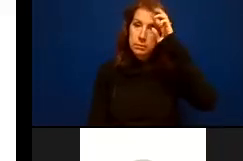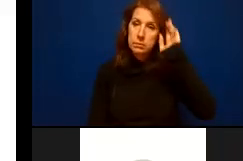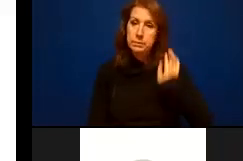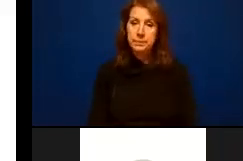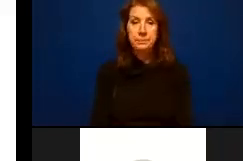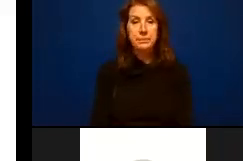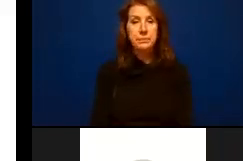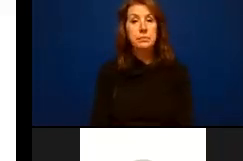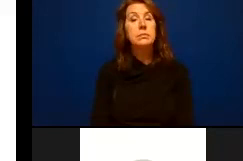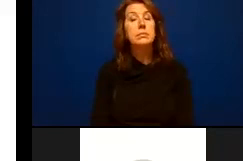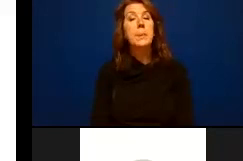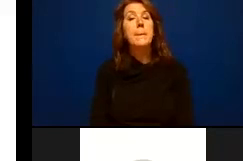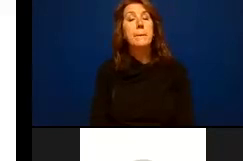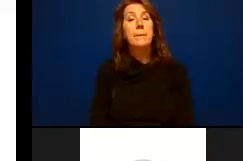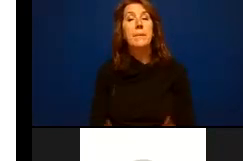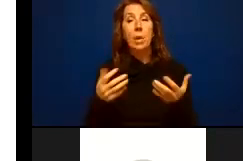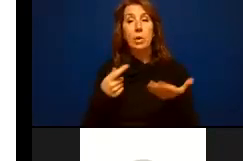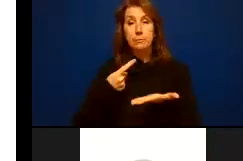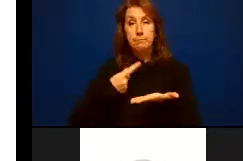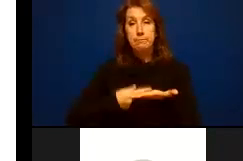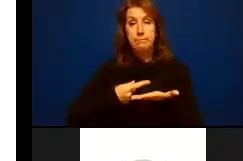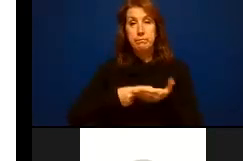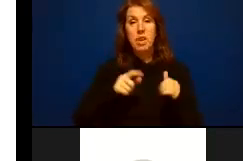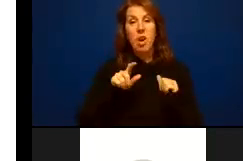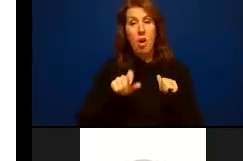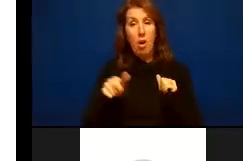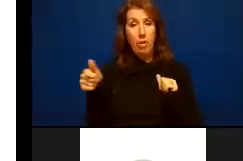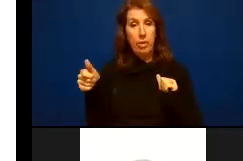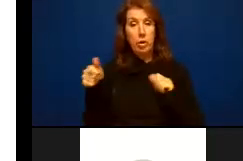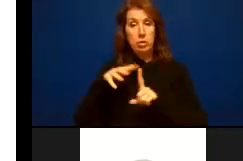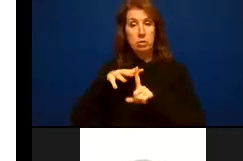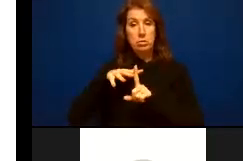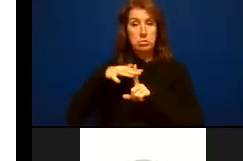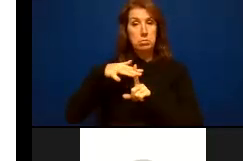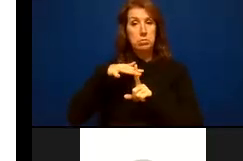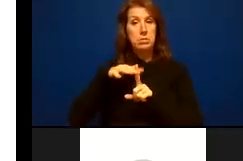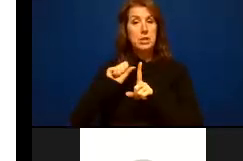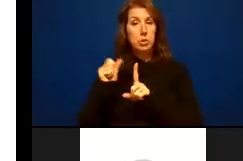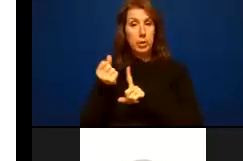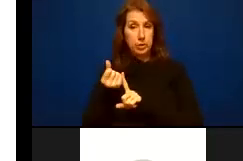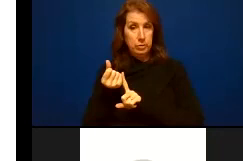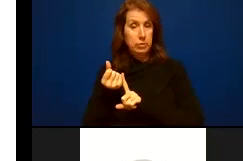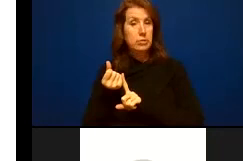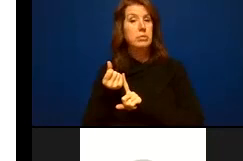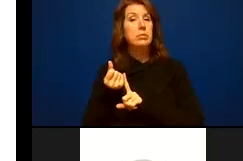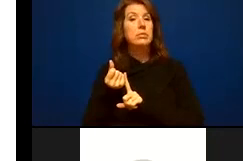I want to talk a little bit about some of these other contexts in which people have brought